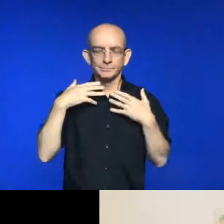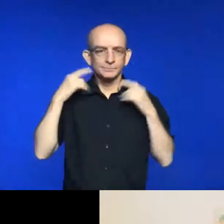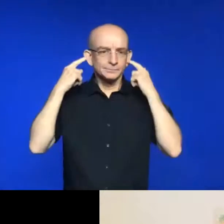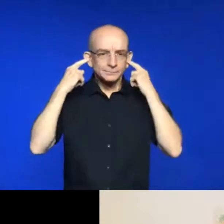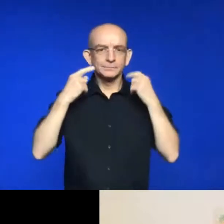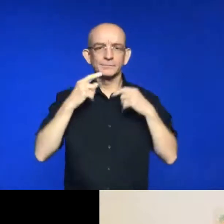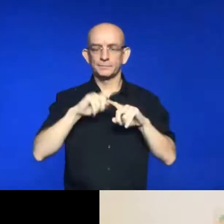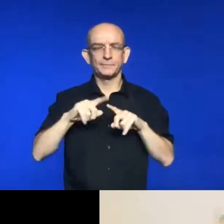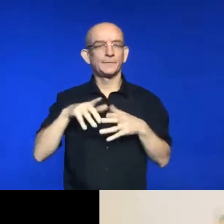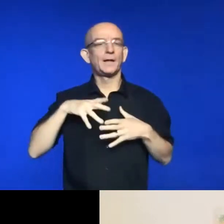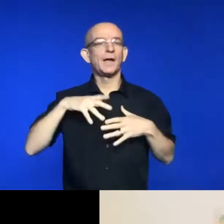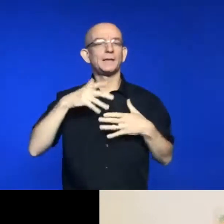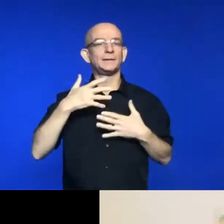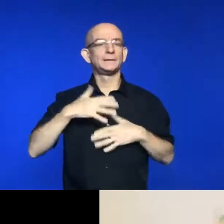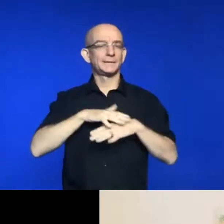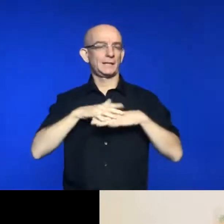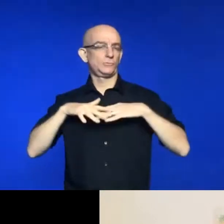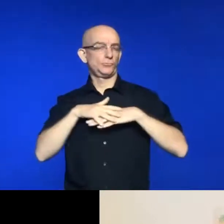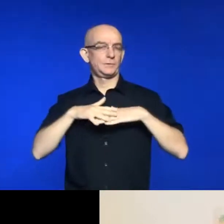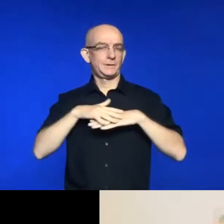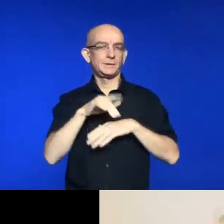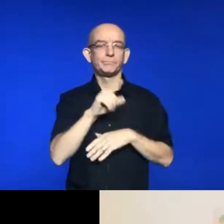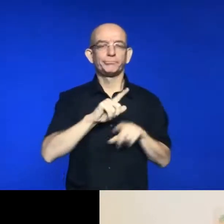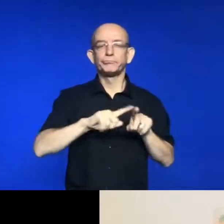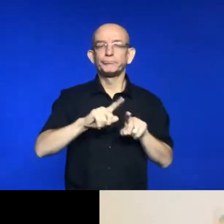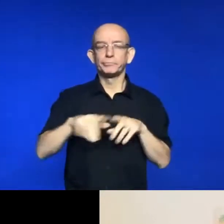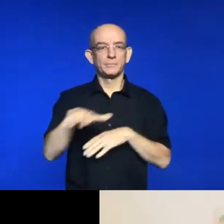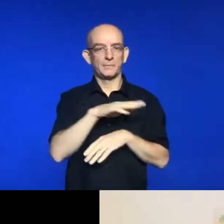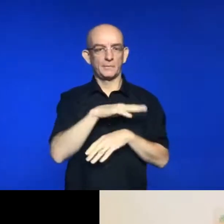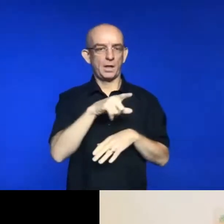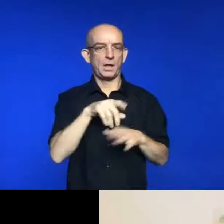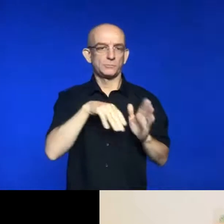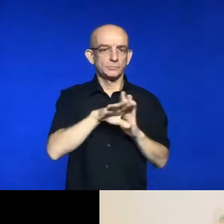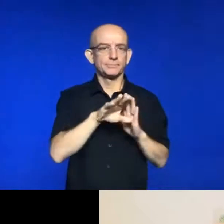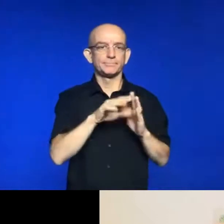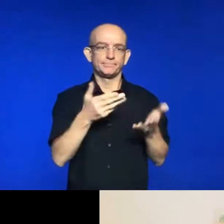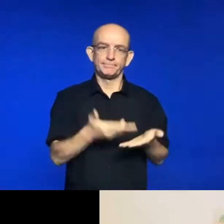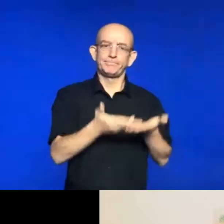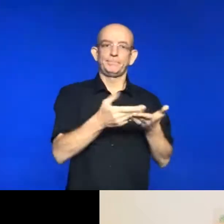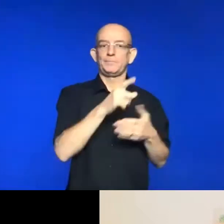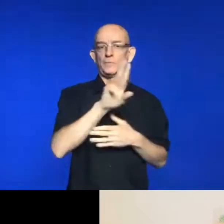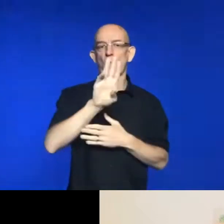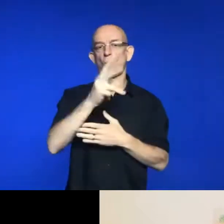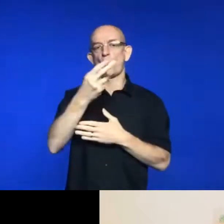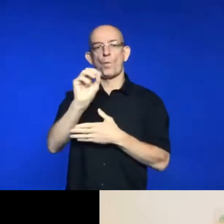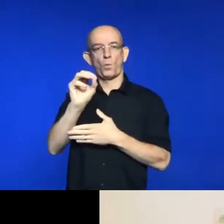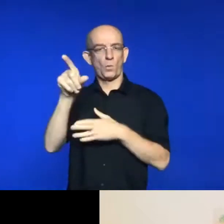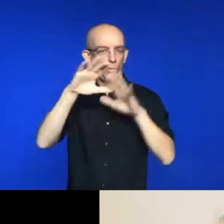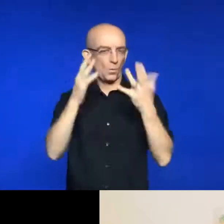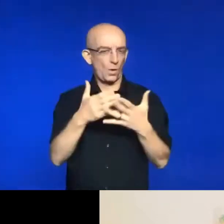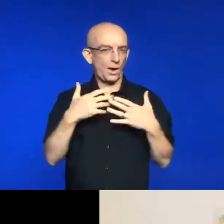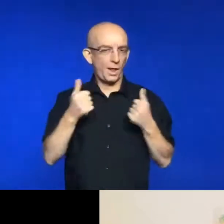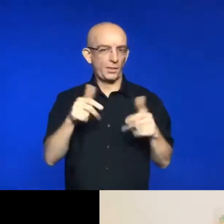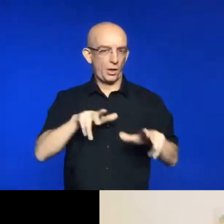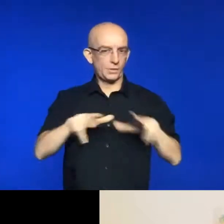before giving a space to Dr. Chiesa, I would like to say that this